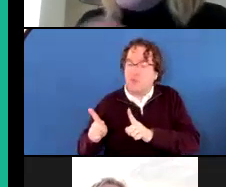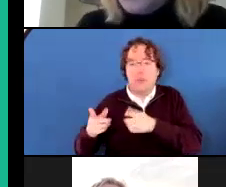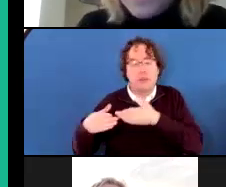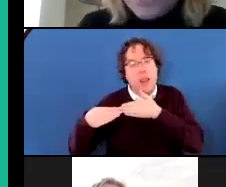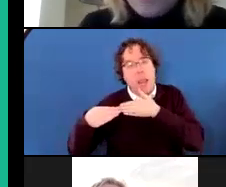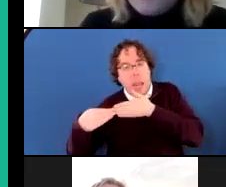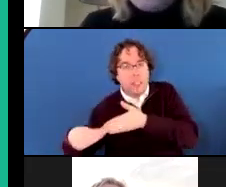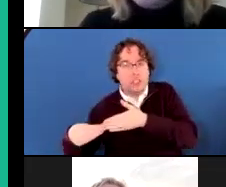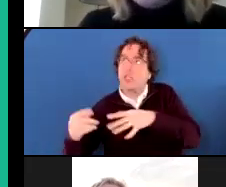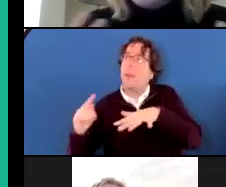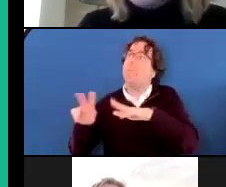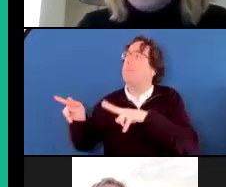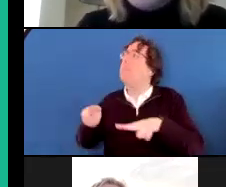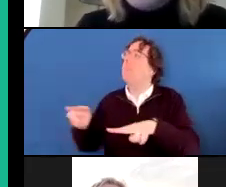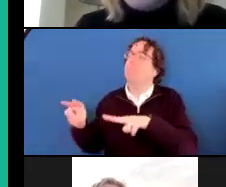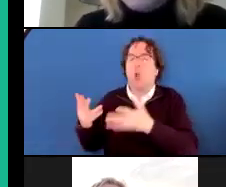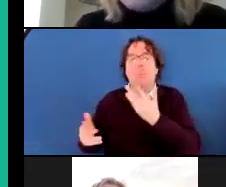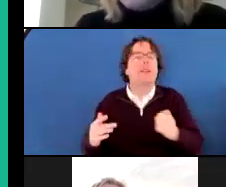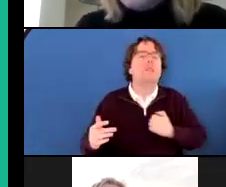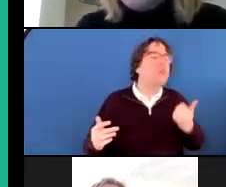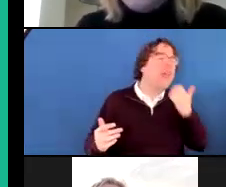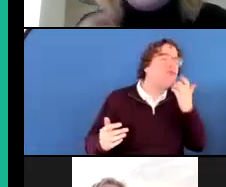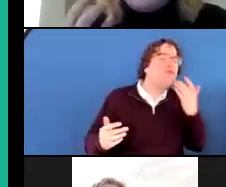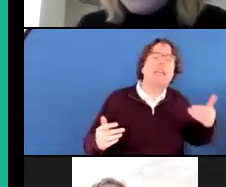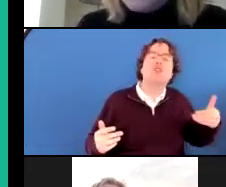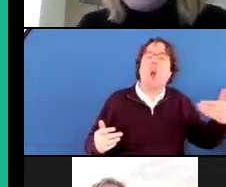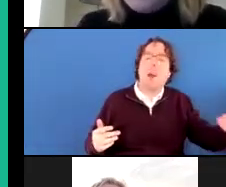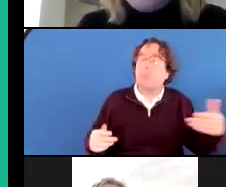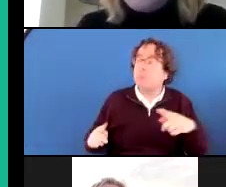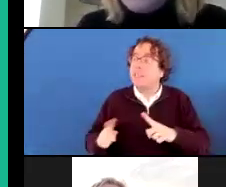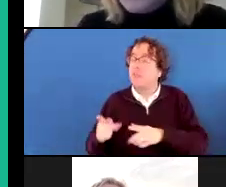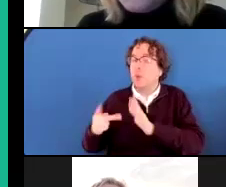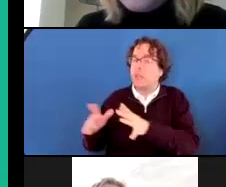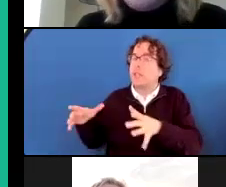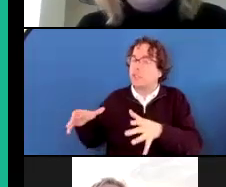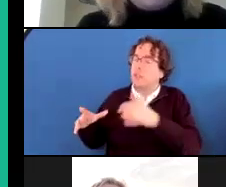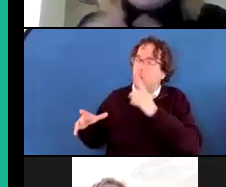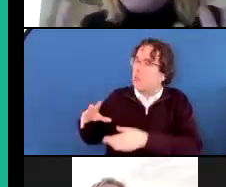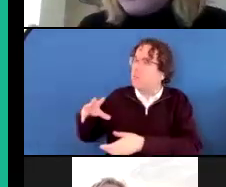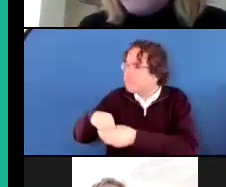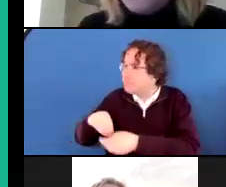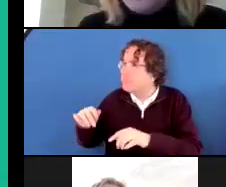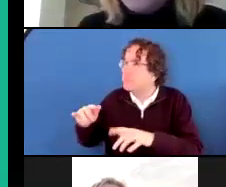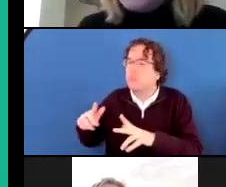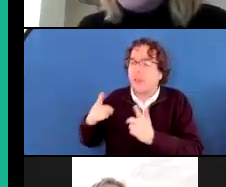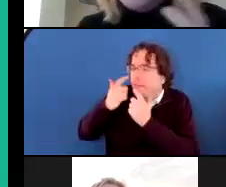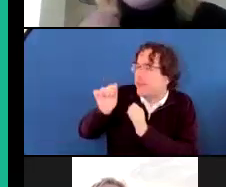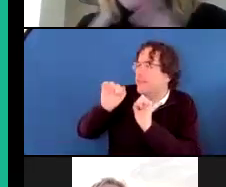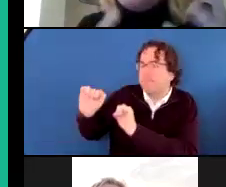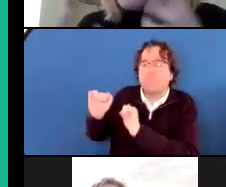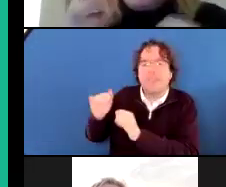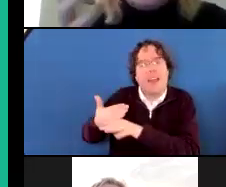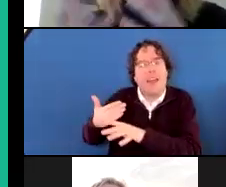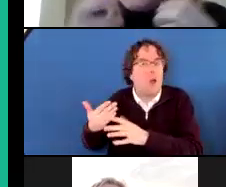than your usual day job. It's an opportunity to be embedded with an organisation, find out how they work,